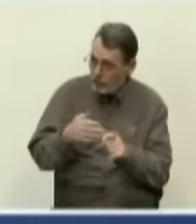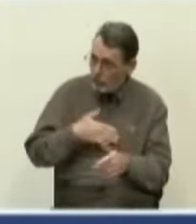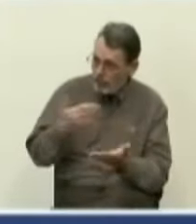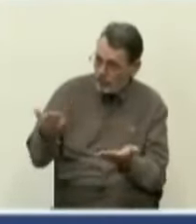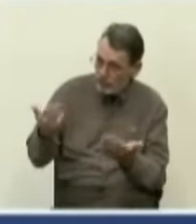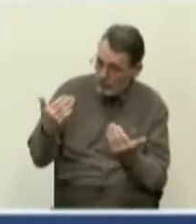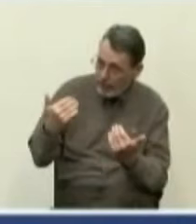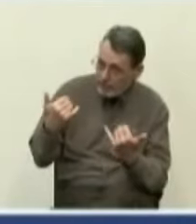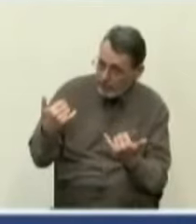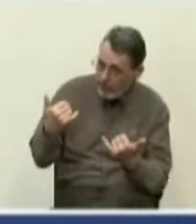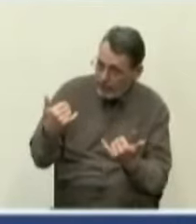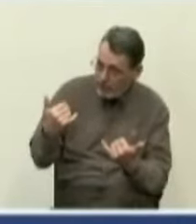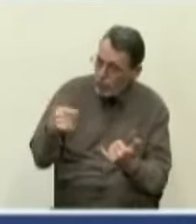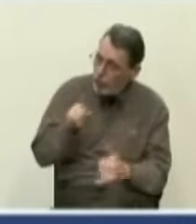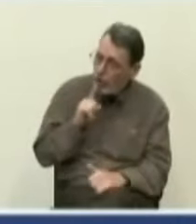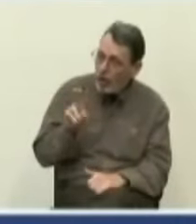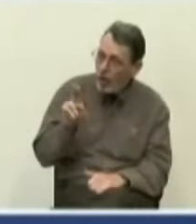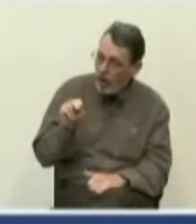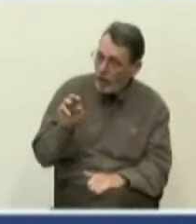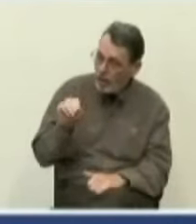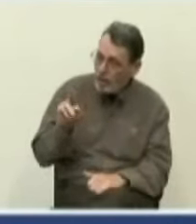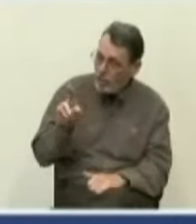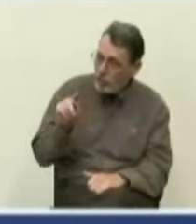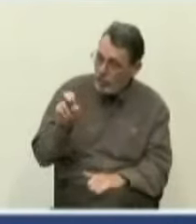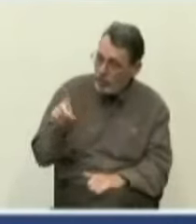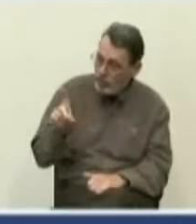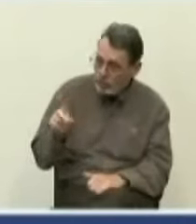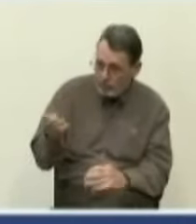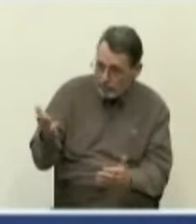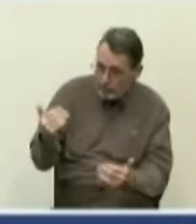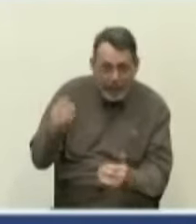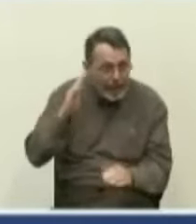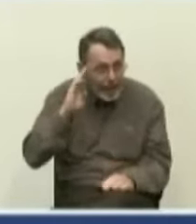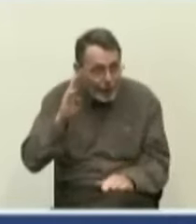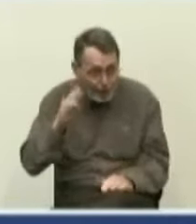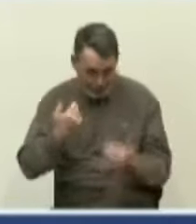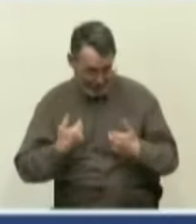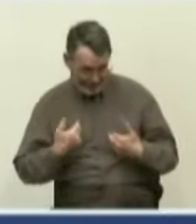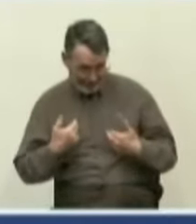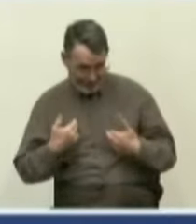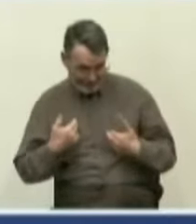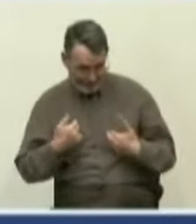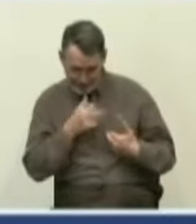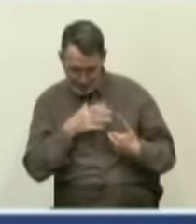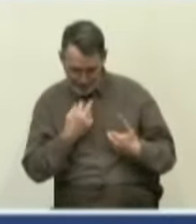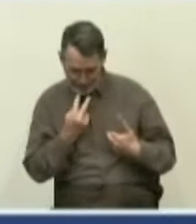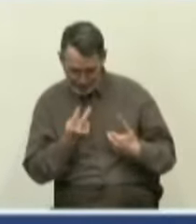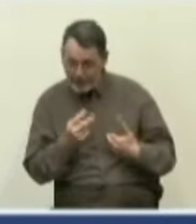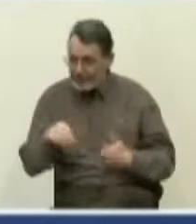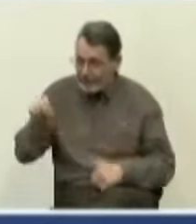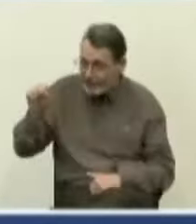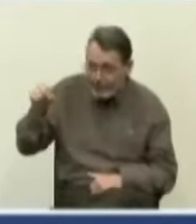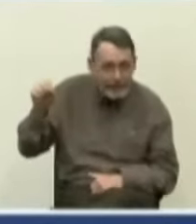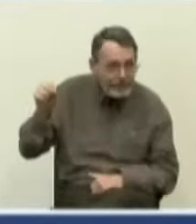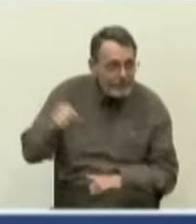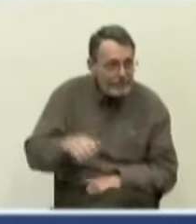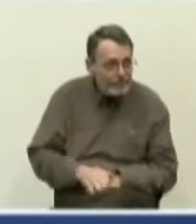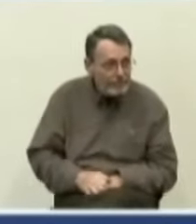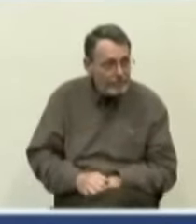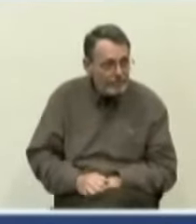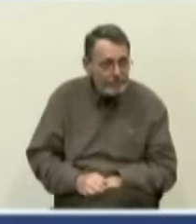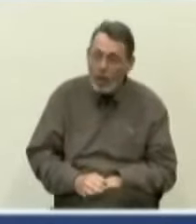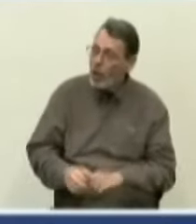Hello, is that me? Yes. Yes.